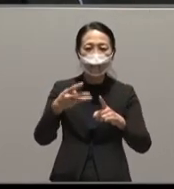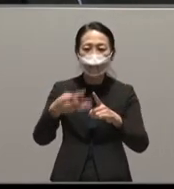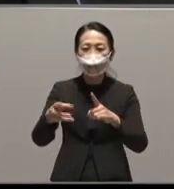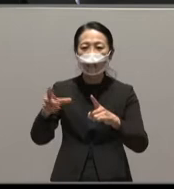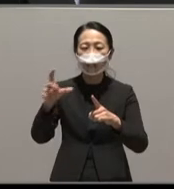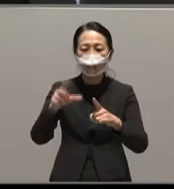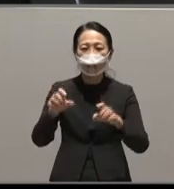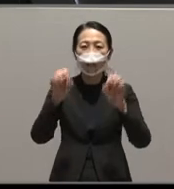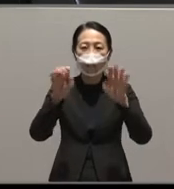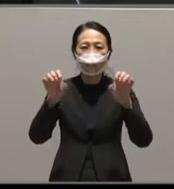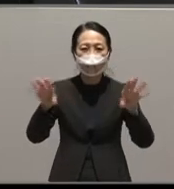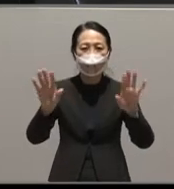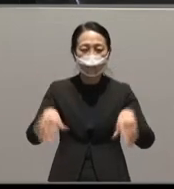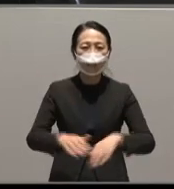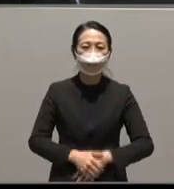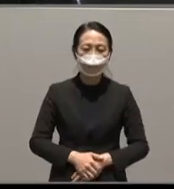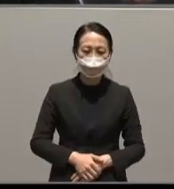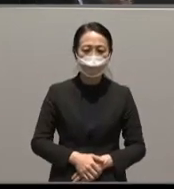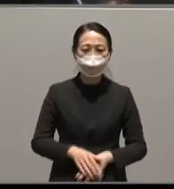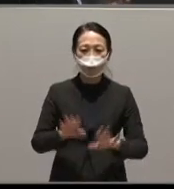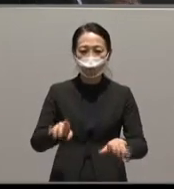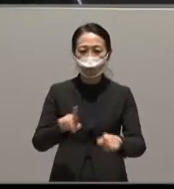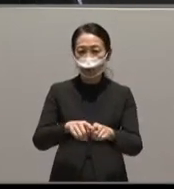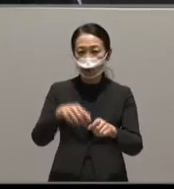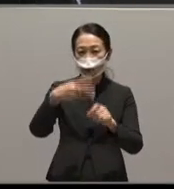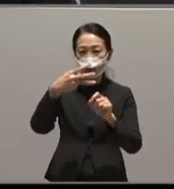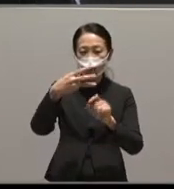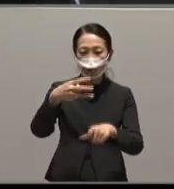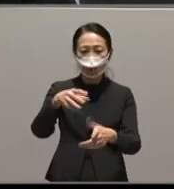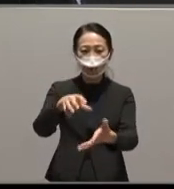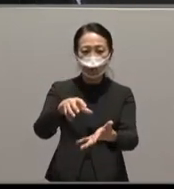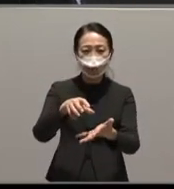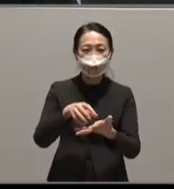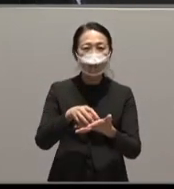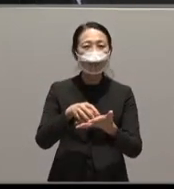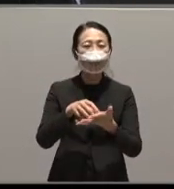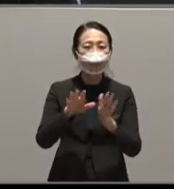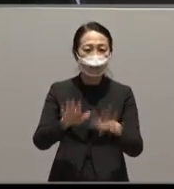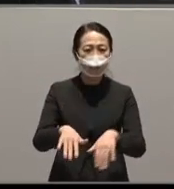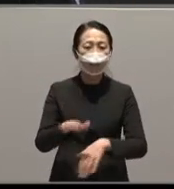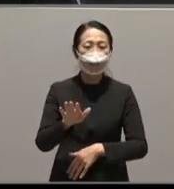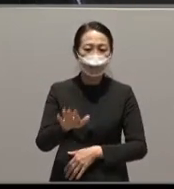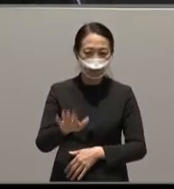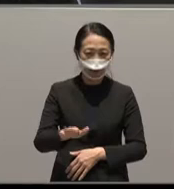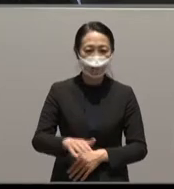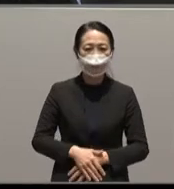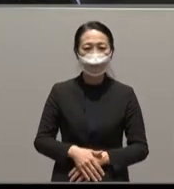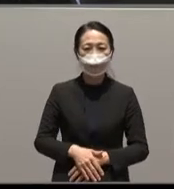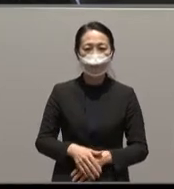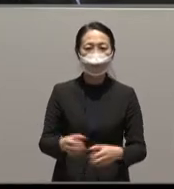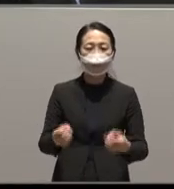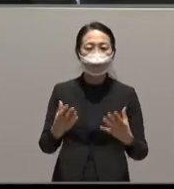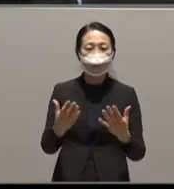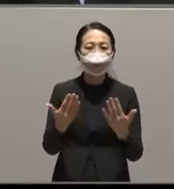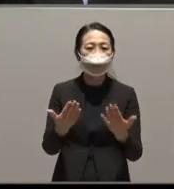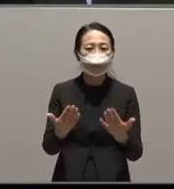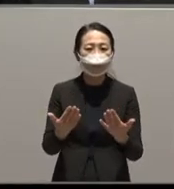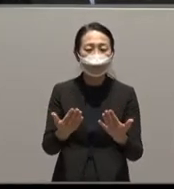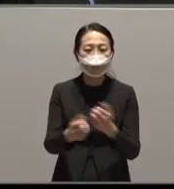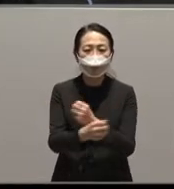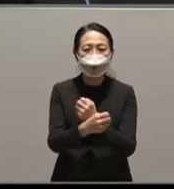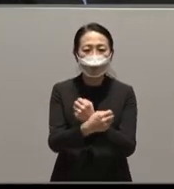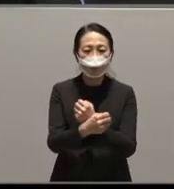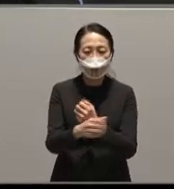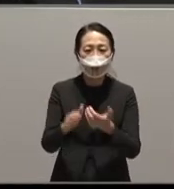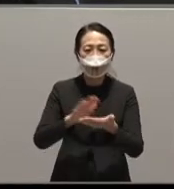2021, NBC reported Forest Bathing. And in this March, there's going to be an award